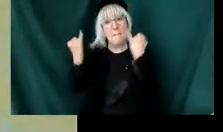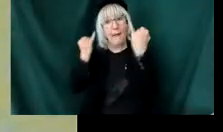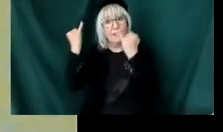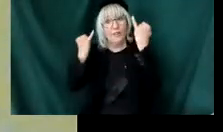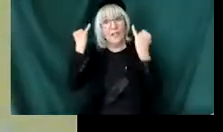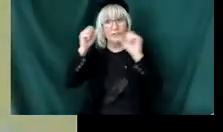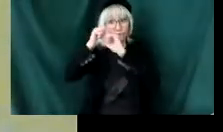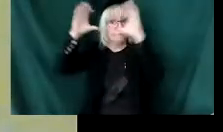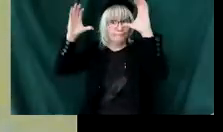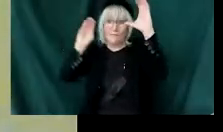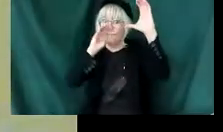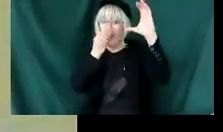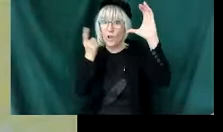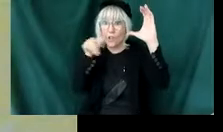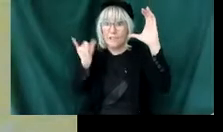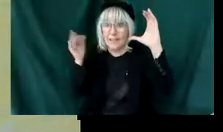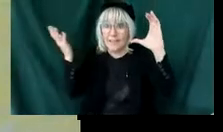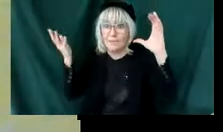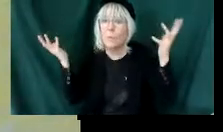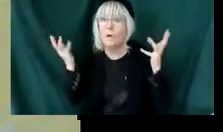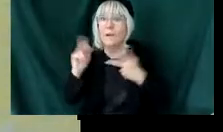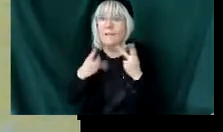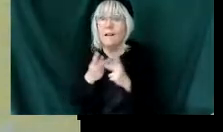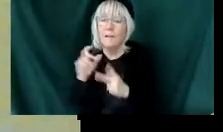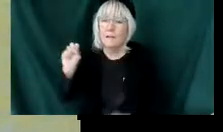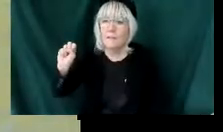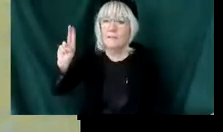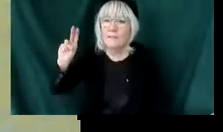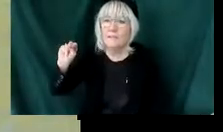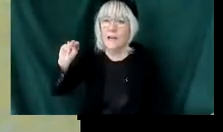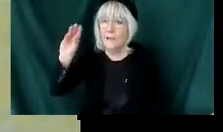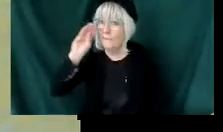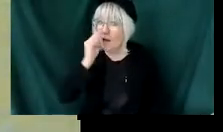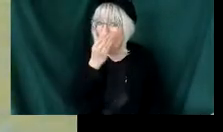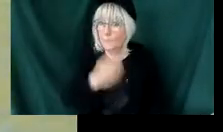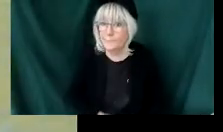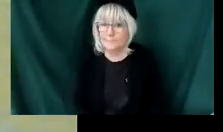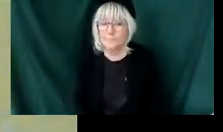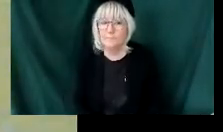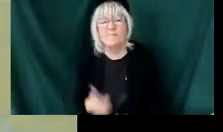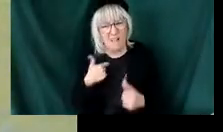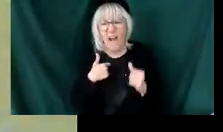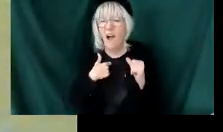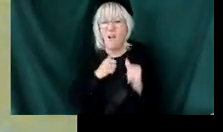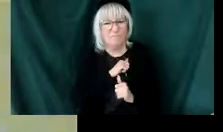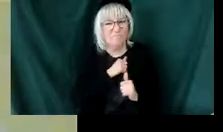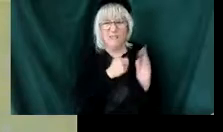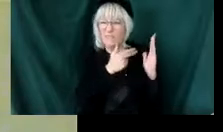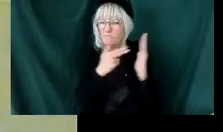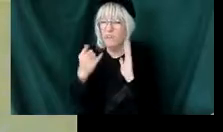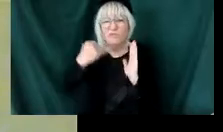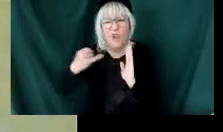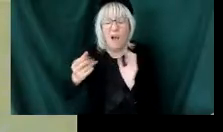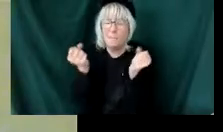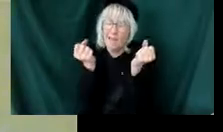I'm imagining a sunflower. And I have drawn and painted a lot of sunflowers in